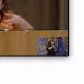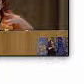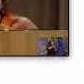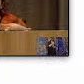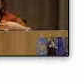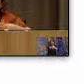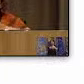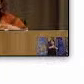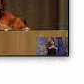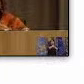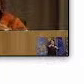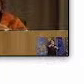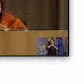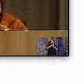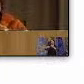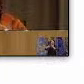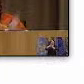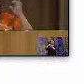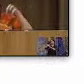and it was